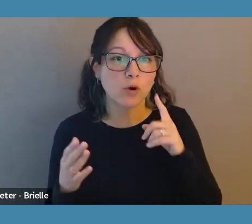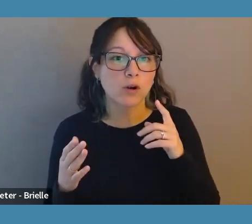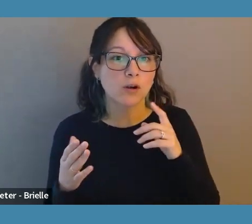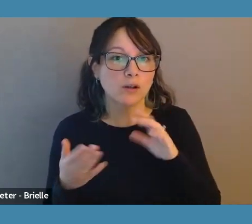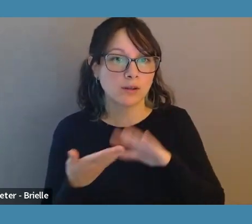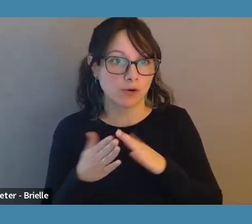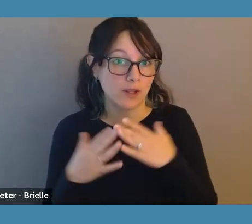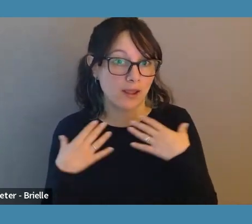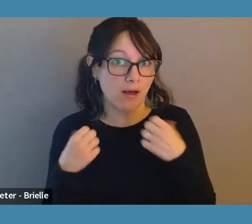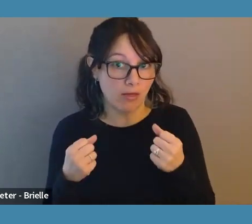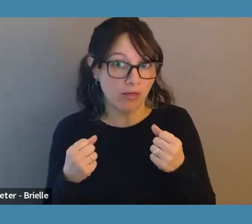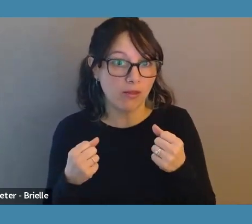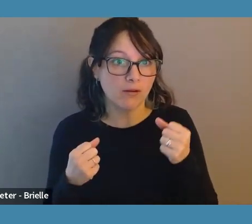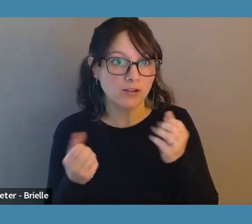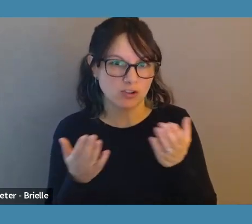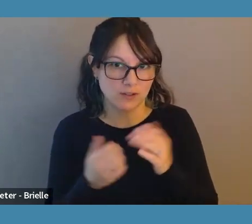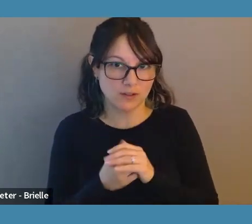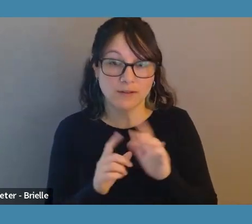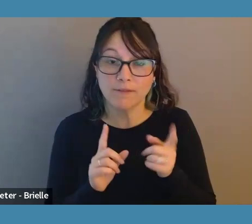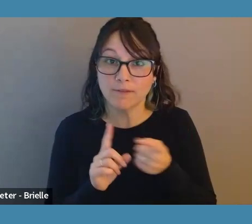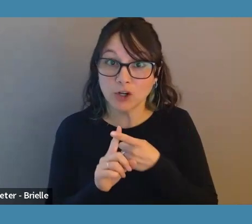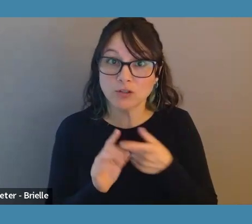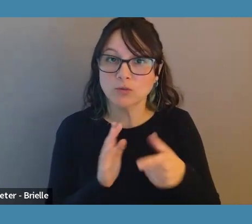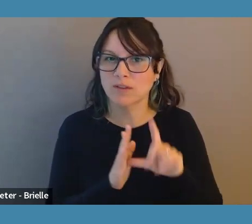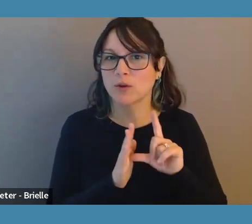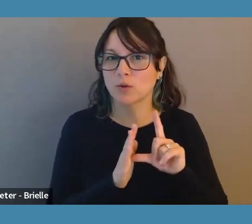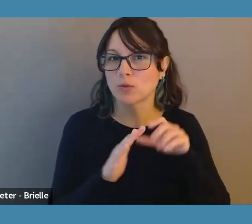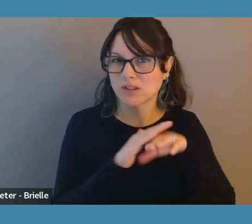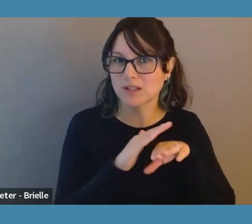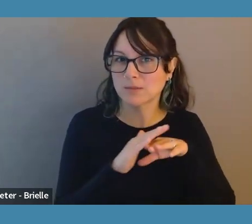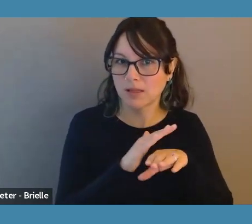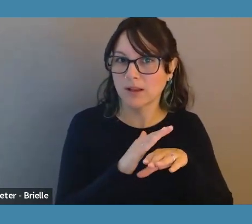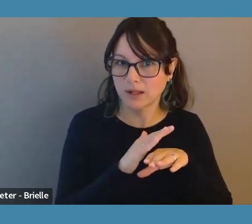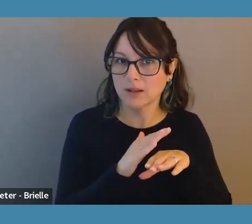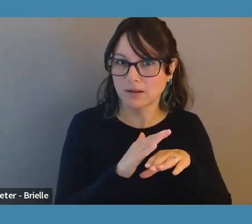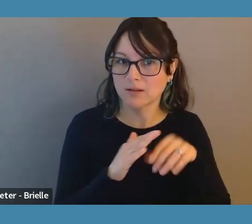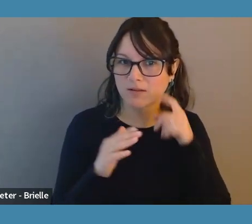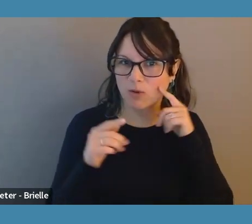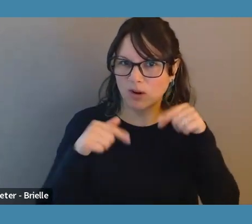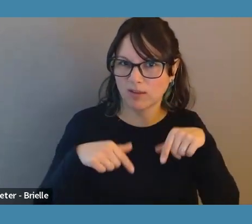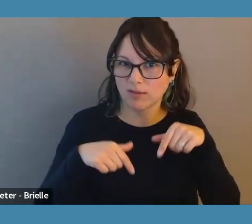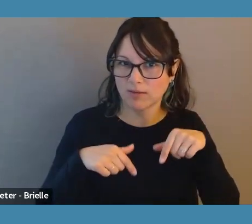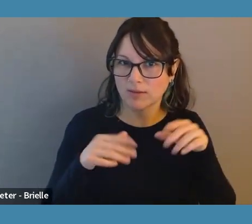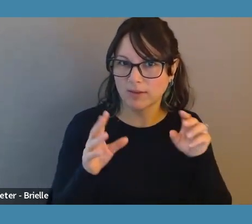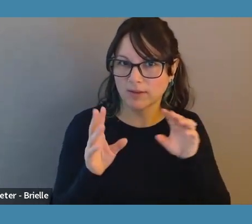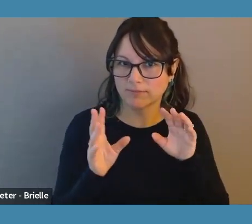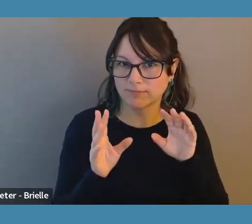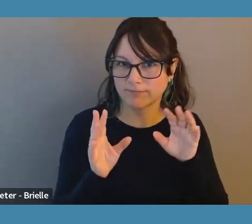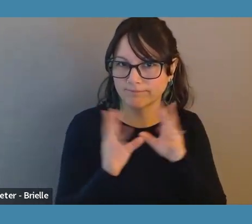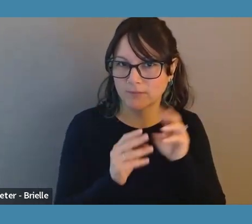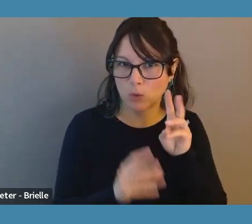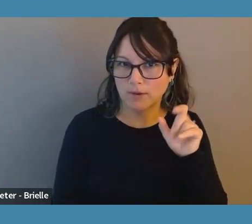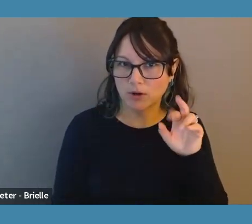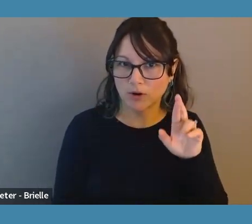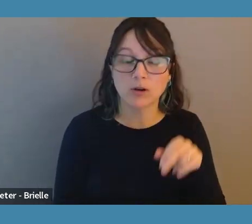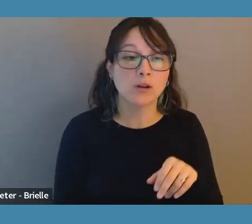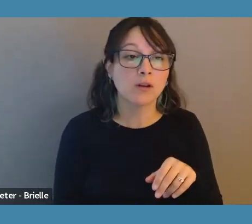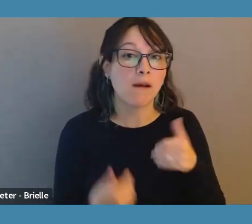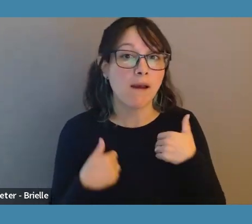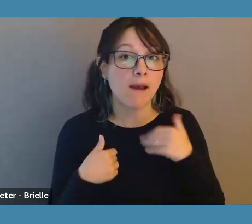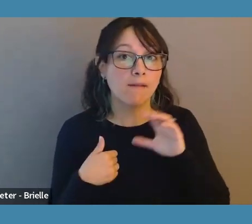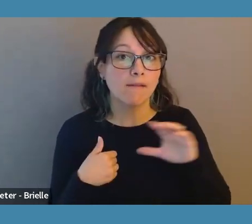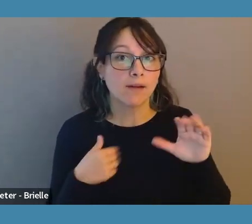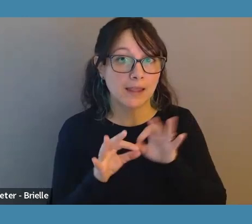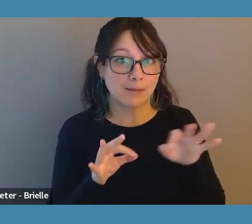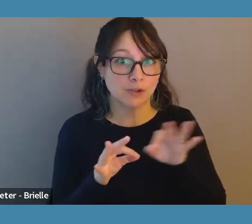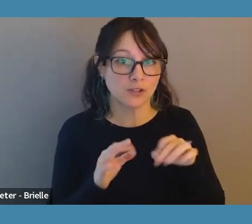Services. First, we'd like to review the accessibility features of this webinar. So the webinar will have closed captions